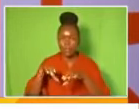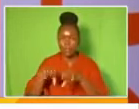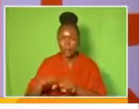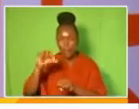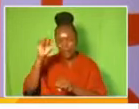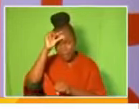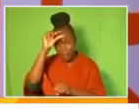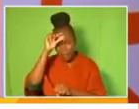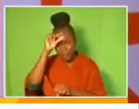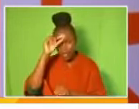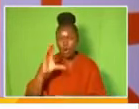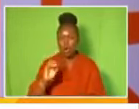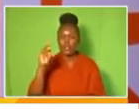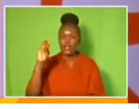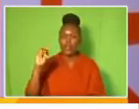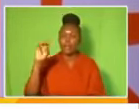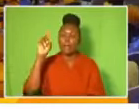ODM must rule.